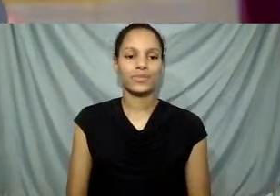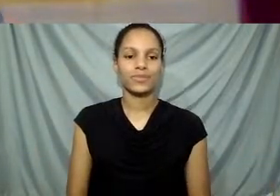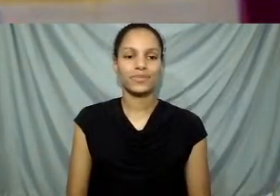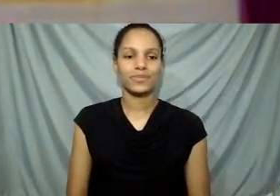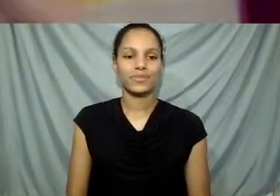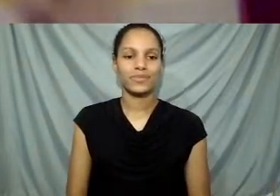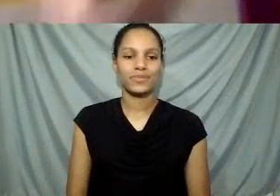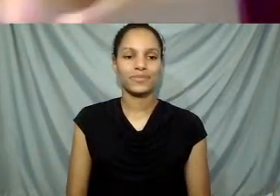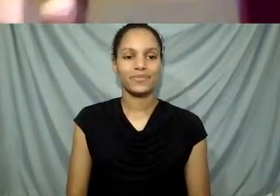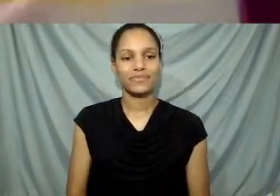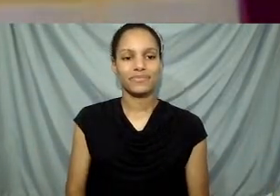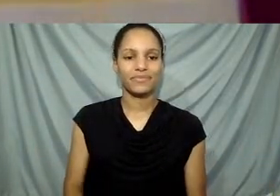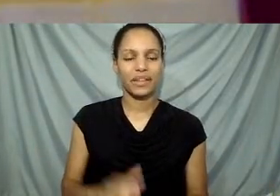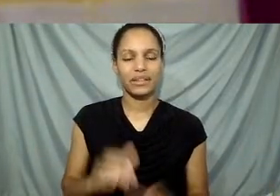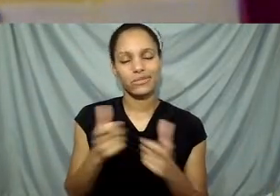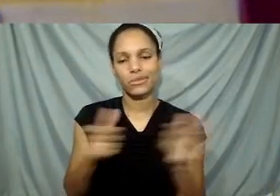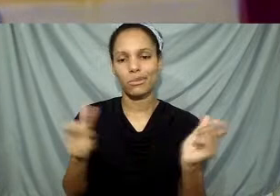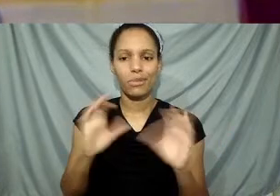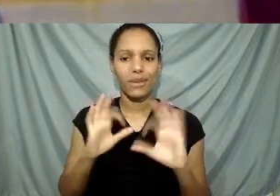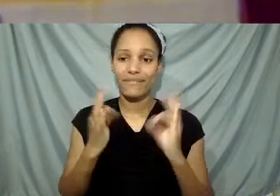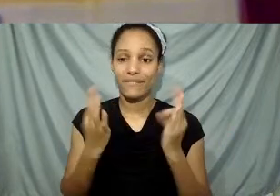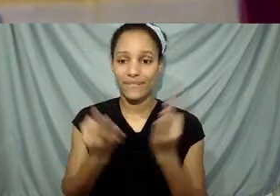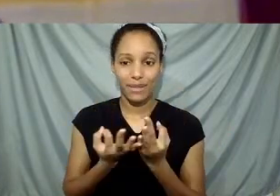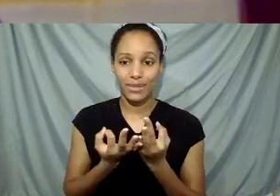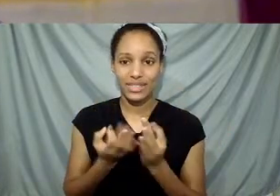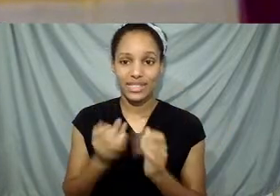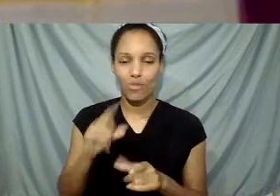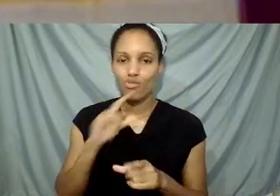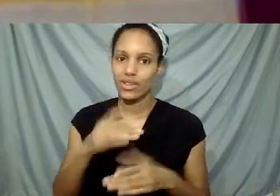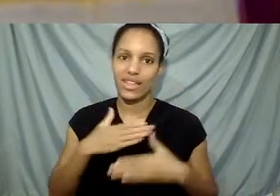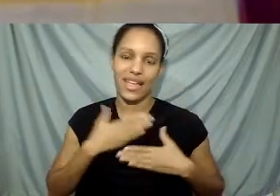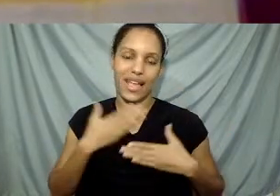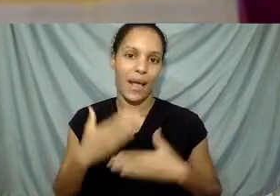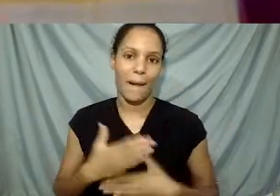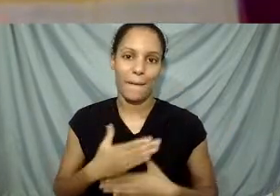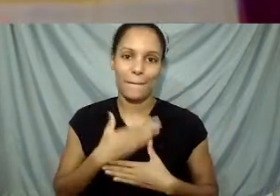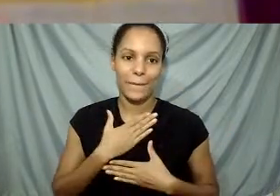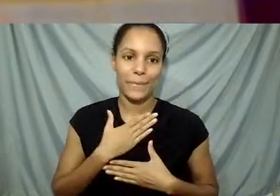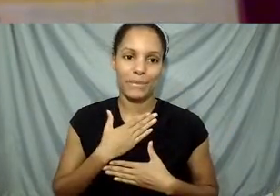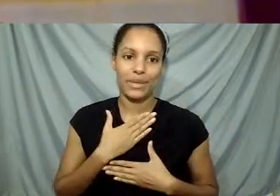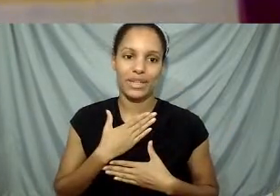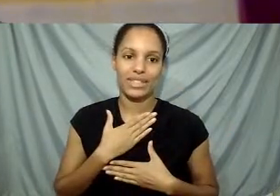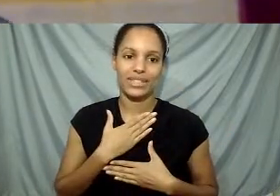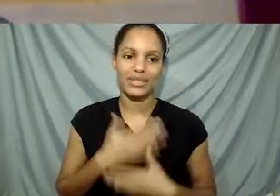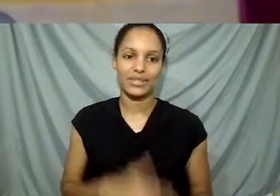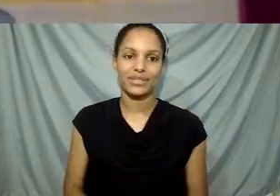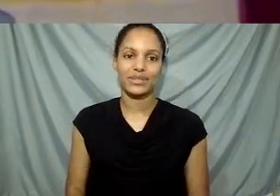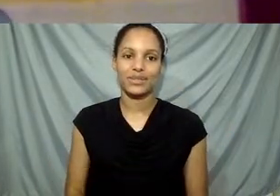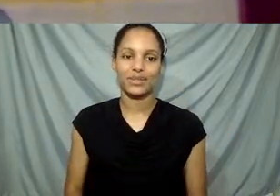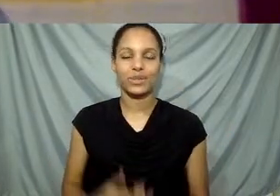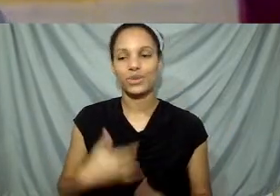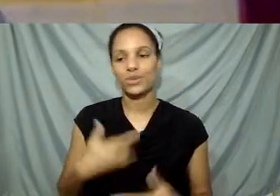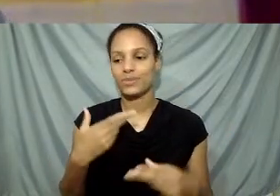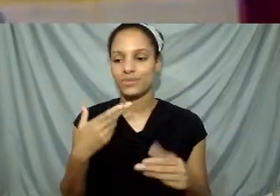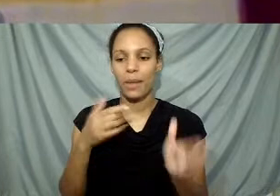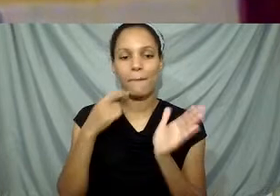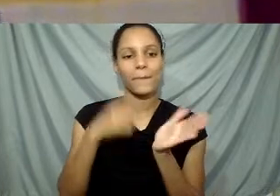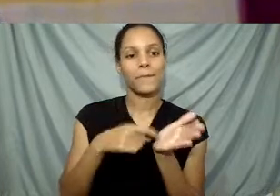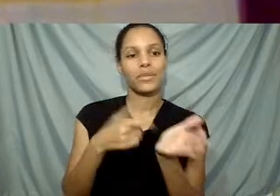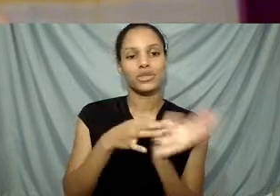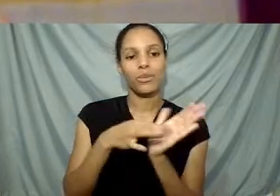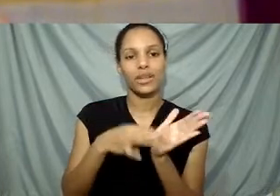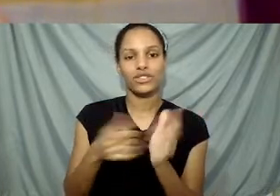uh, family that I'm very happy to call into this space. I am a